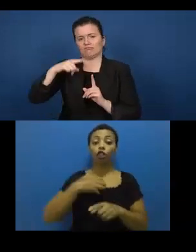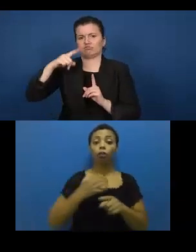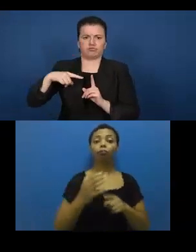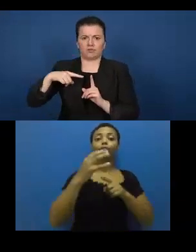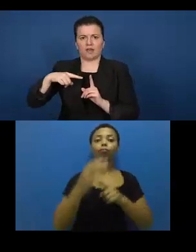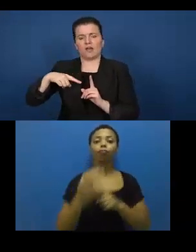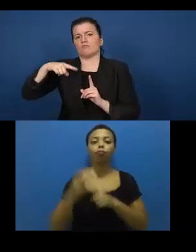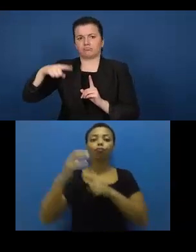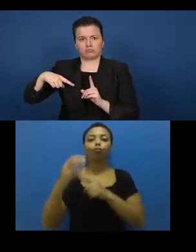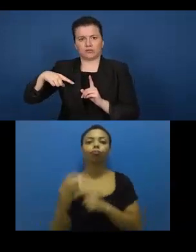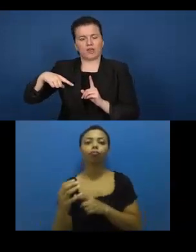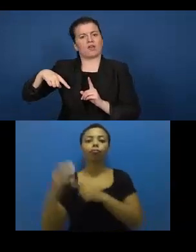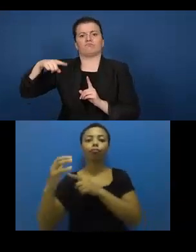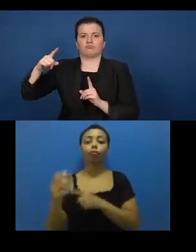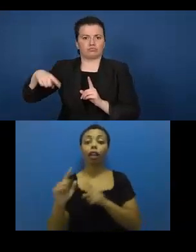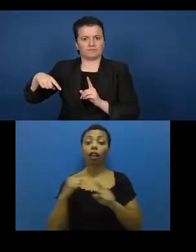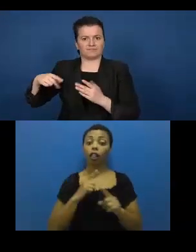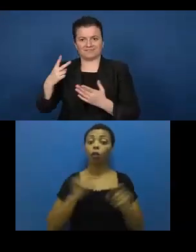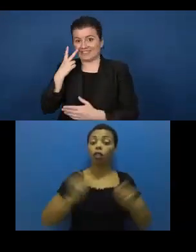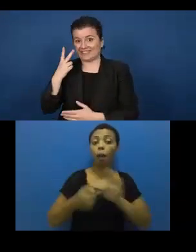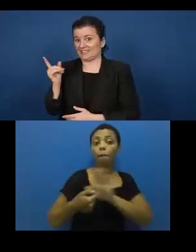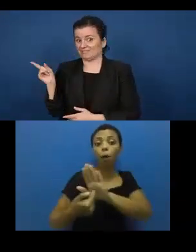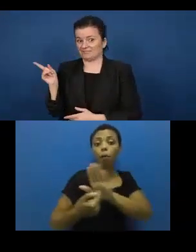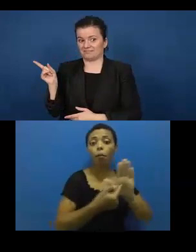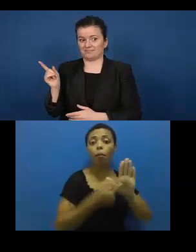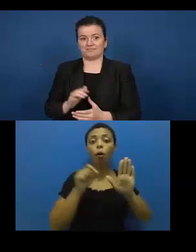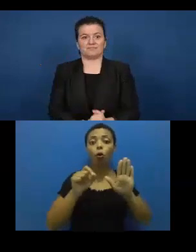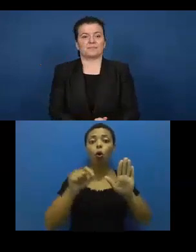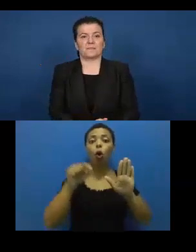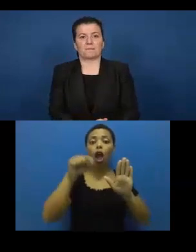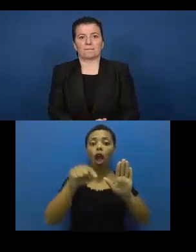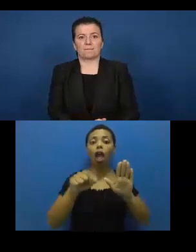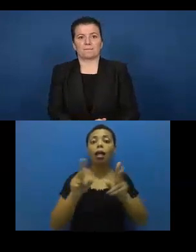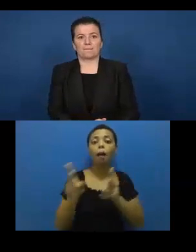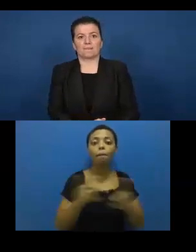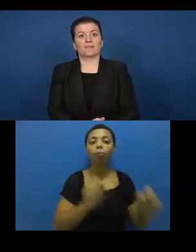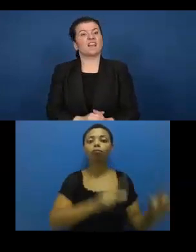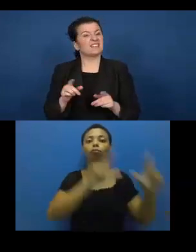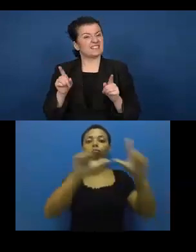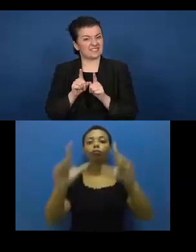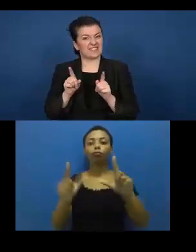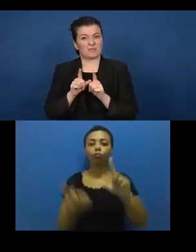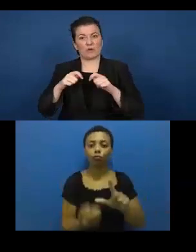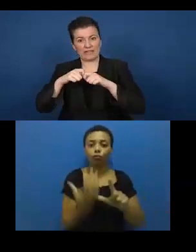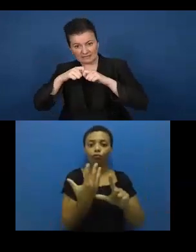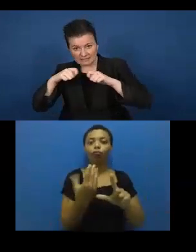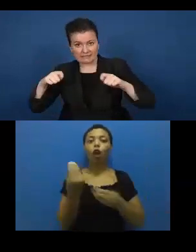And I'm showing these pulses here on the screen. So these are measurements that we did with an accelerometer.